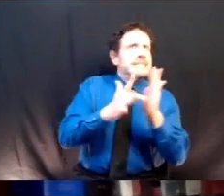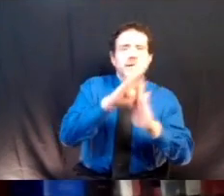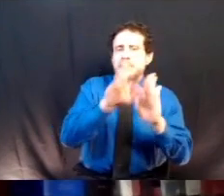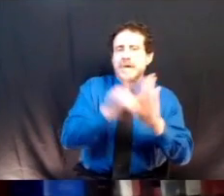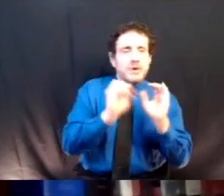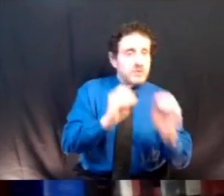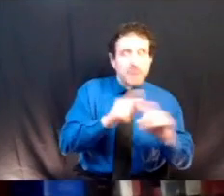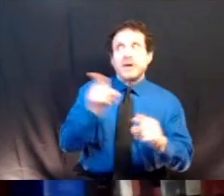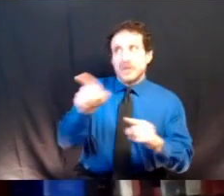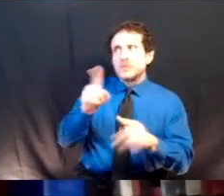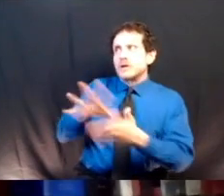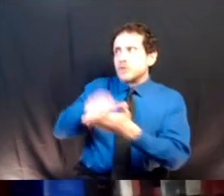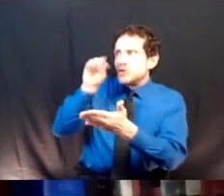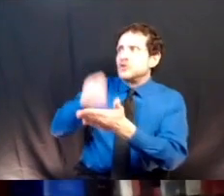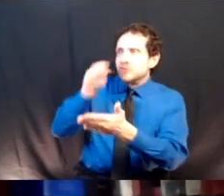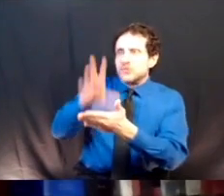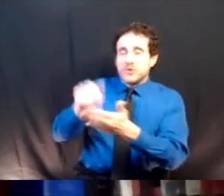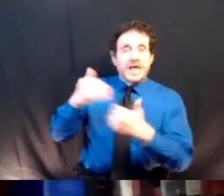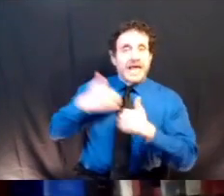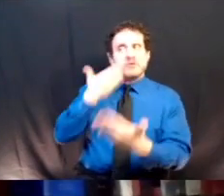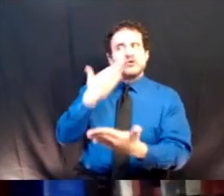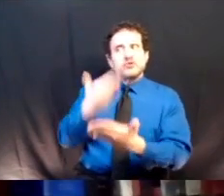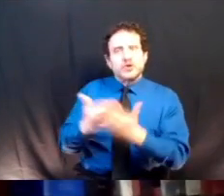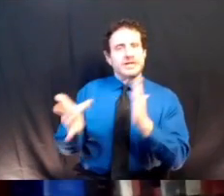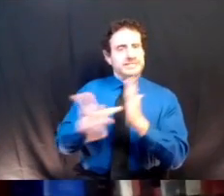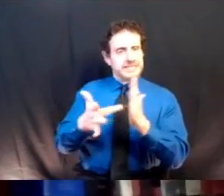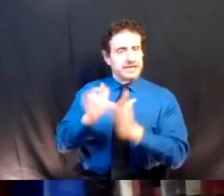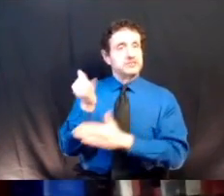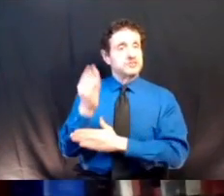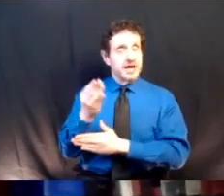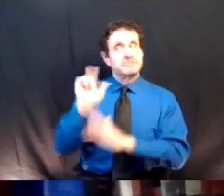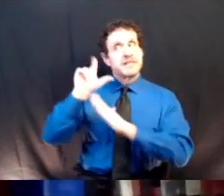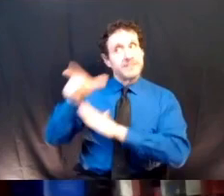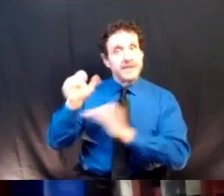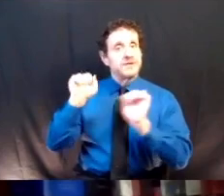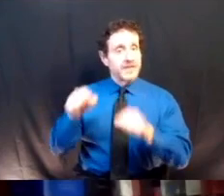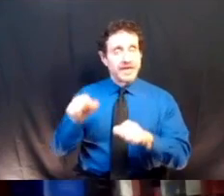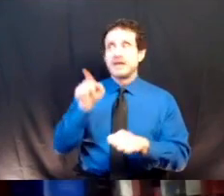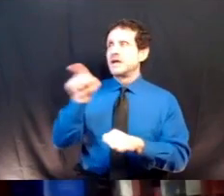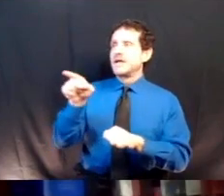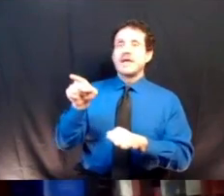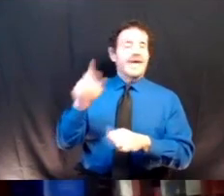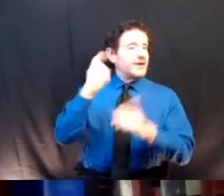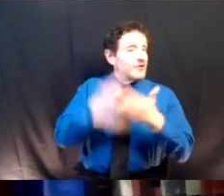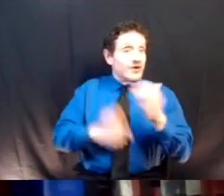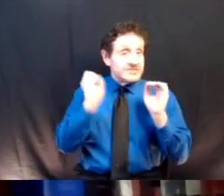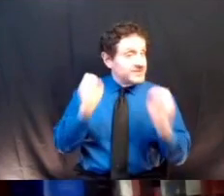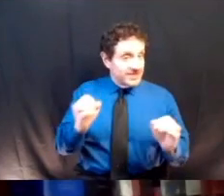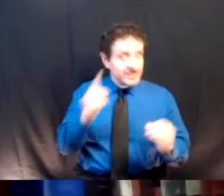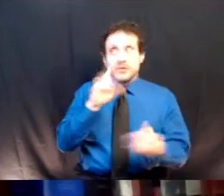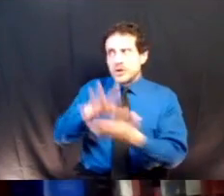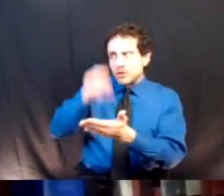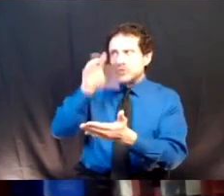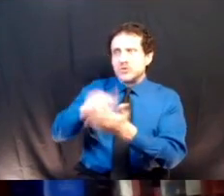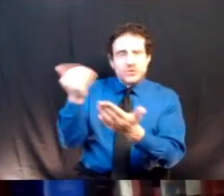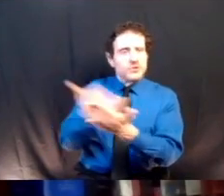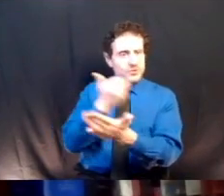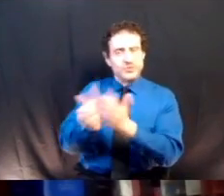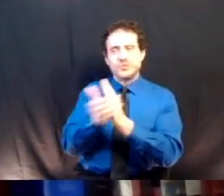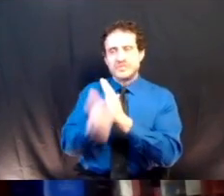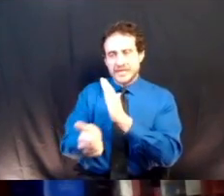jobs. And I'm particularly pleased to say that this free access will run through the end of the year